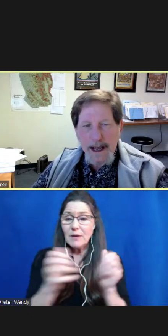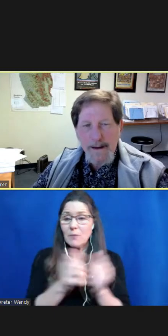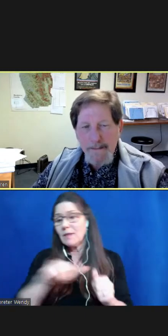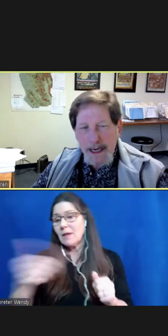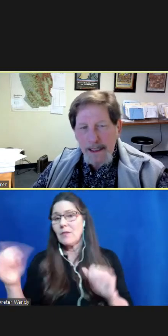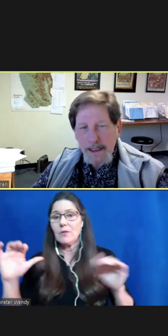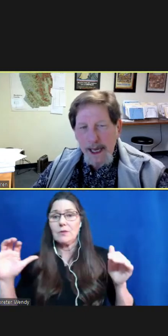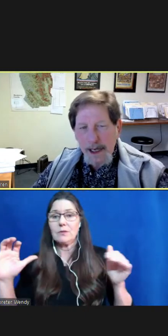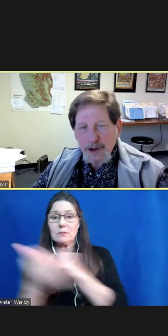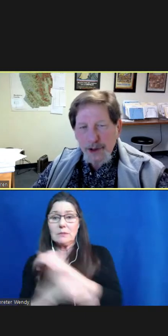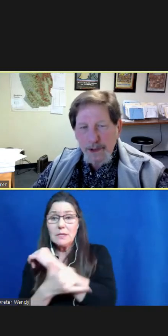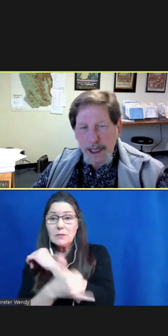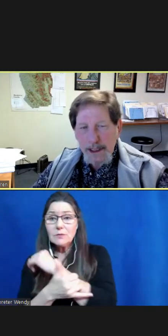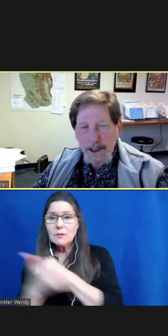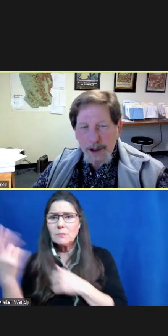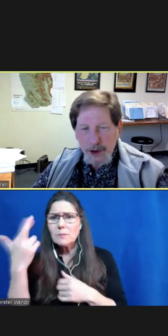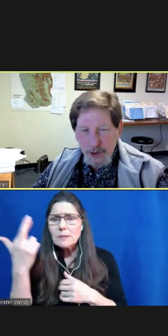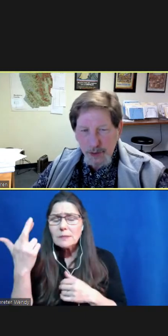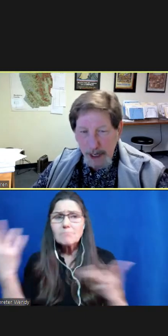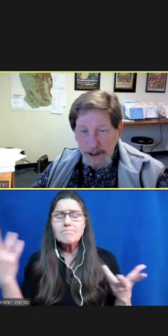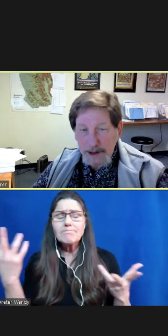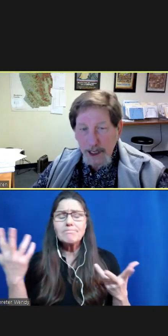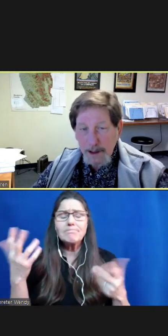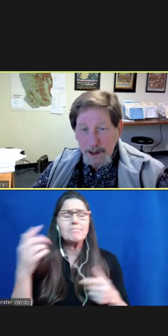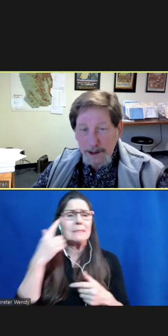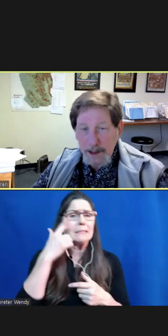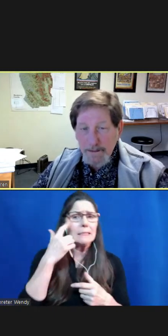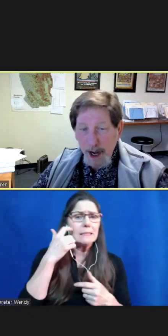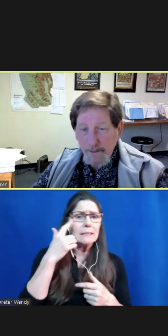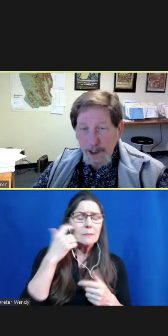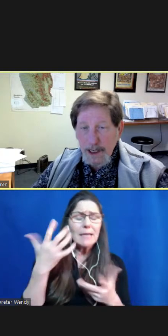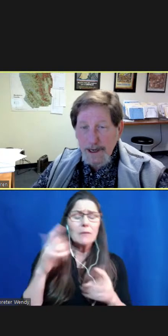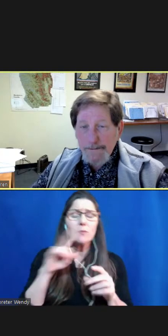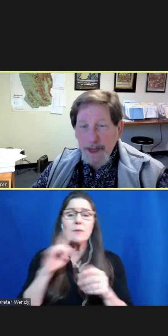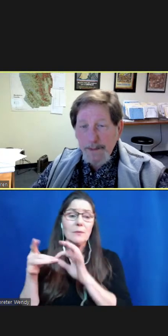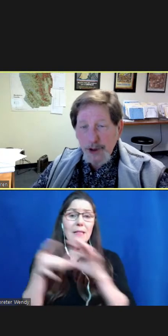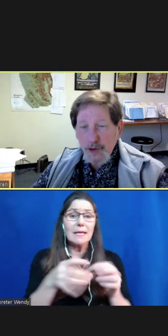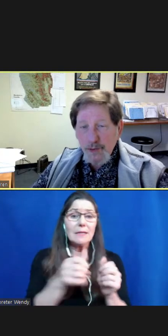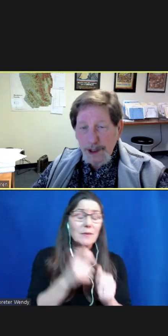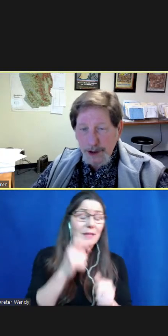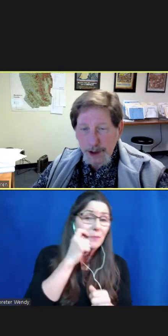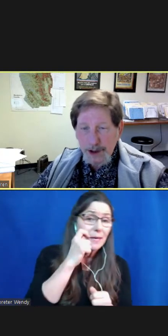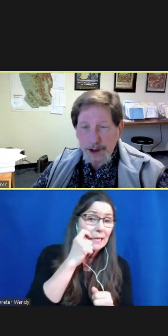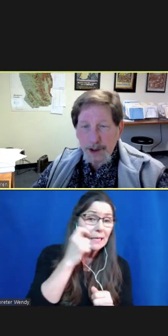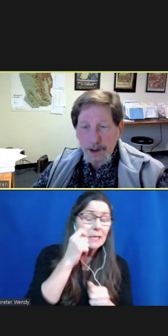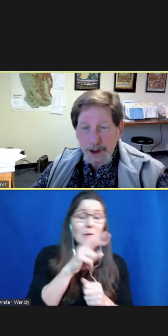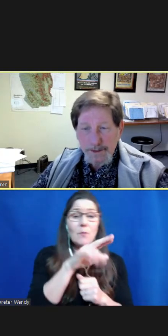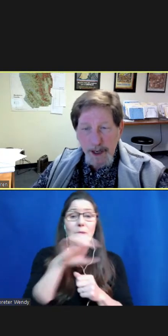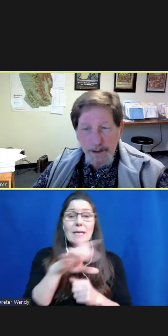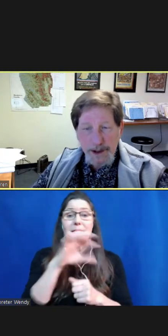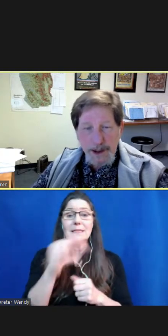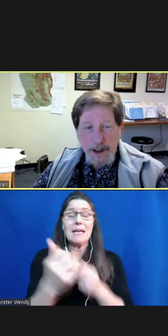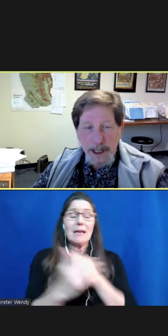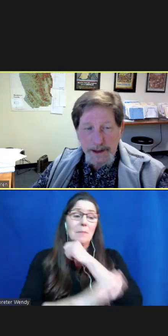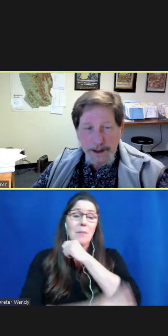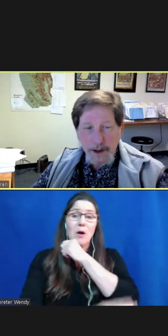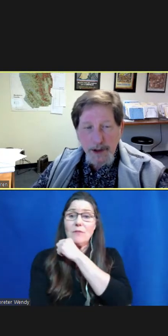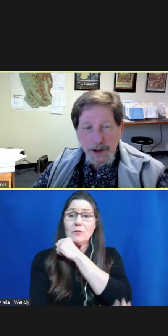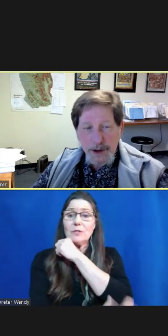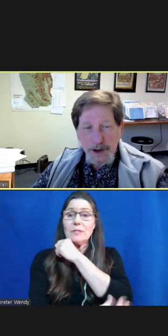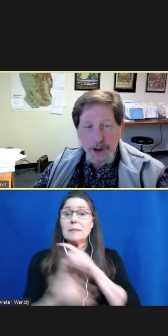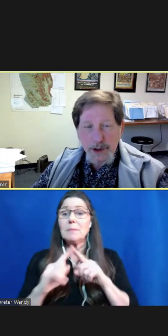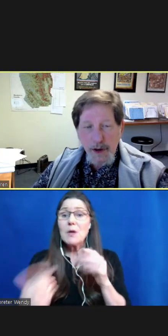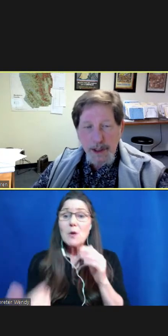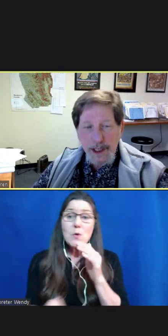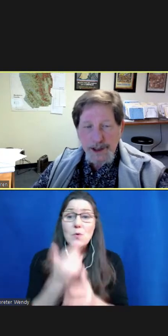that? Many indicators are related to race, ethnicity, poverty, but new research just published in The Lancet